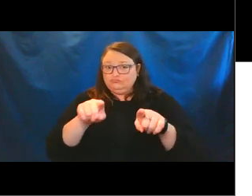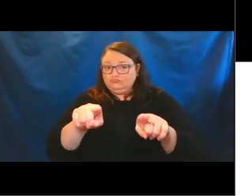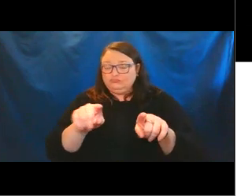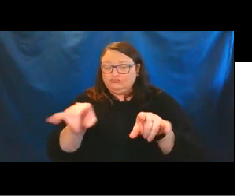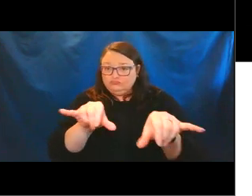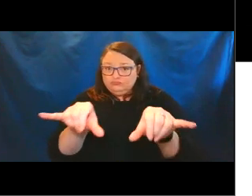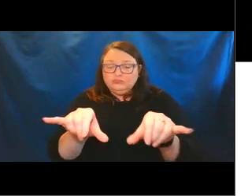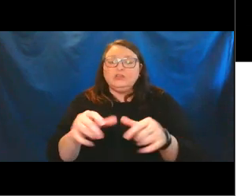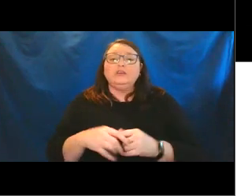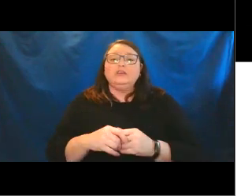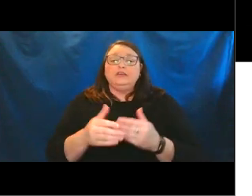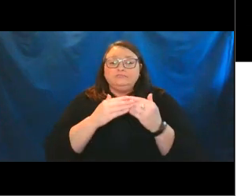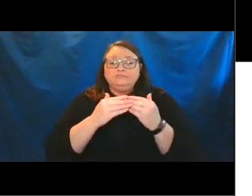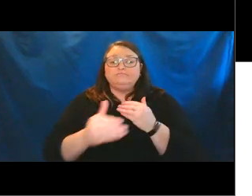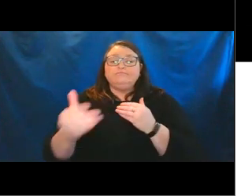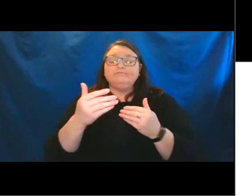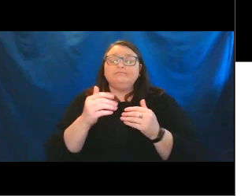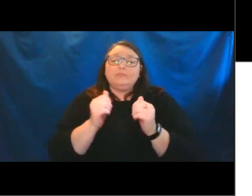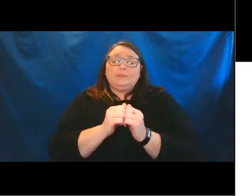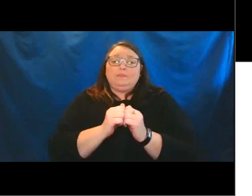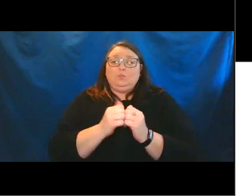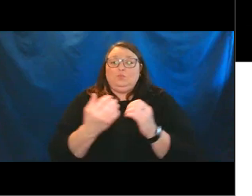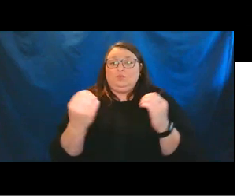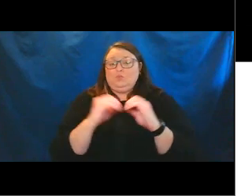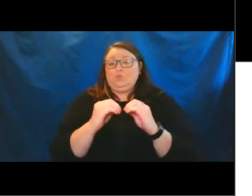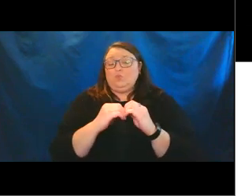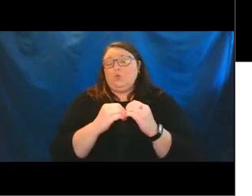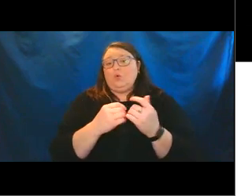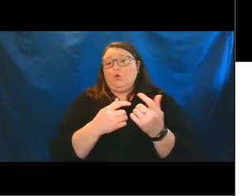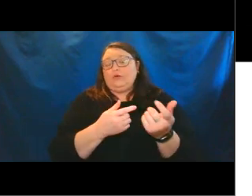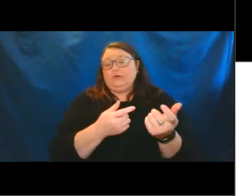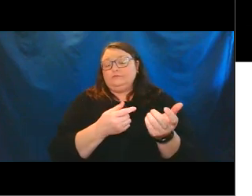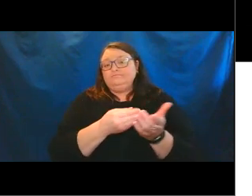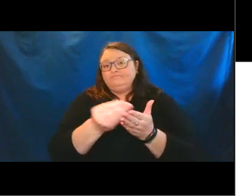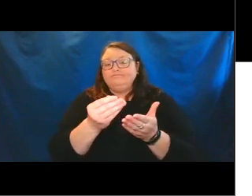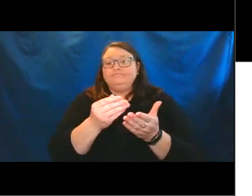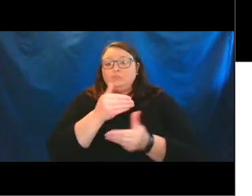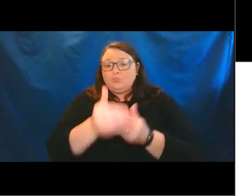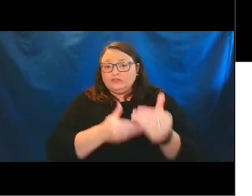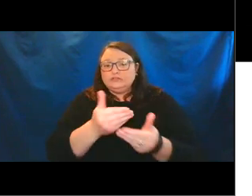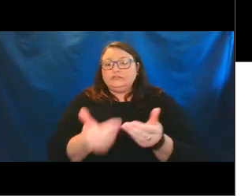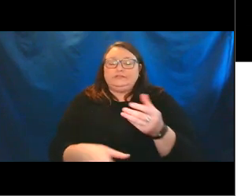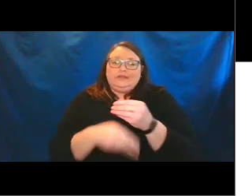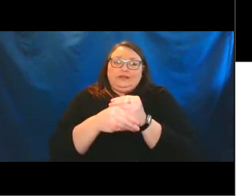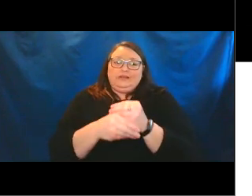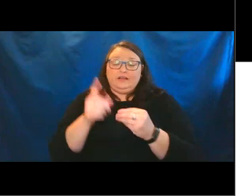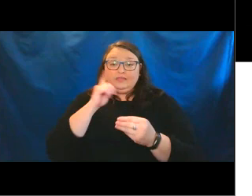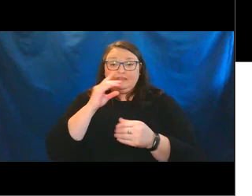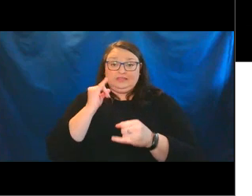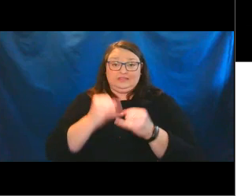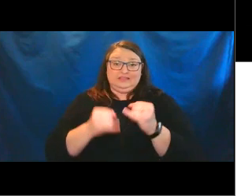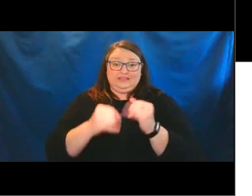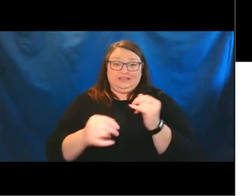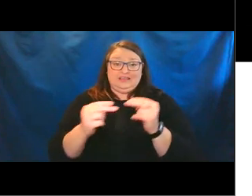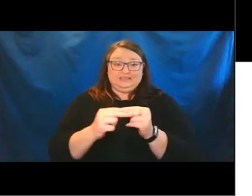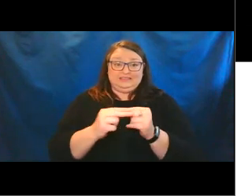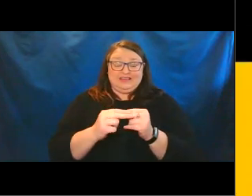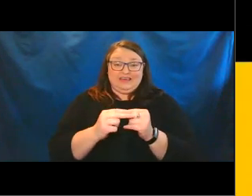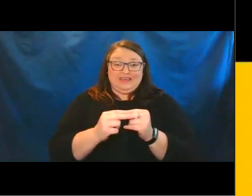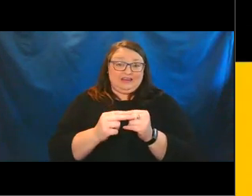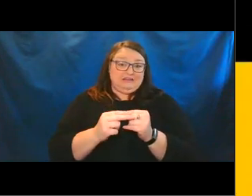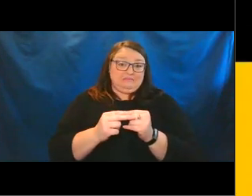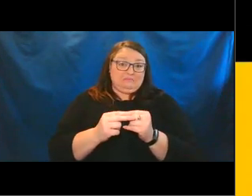moving forward with additional procurement processes and hiring. And I think that's the final slide. Maybe there is